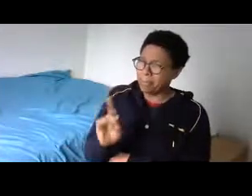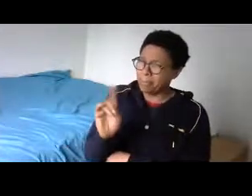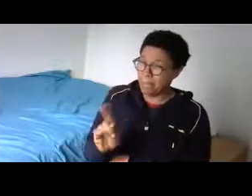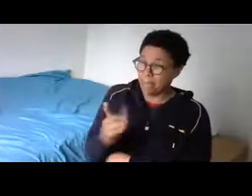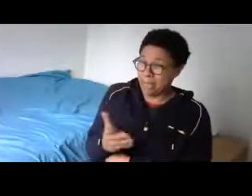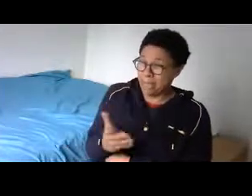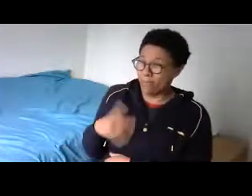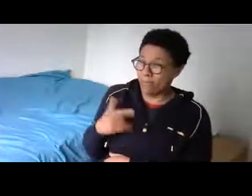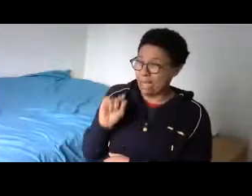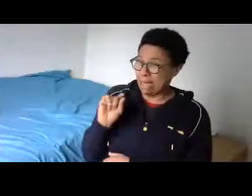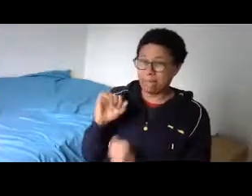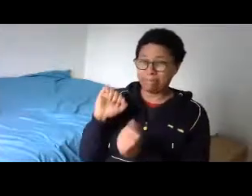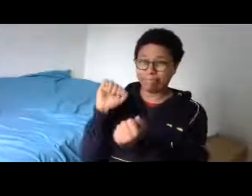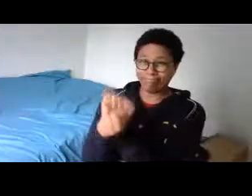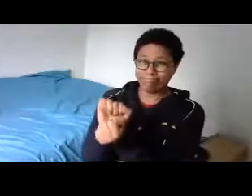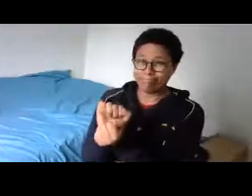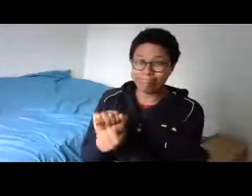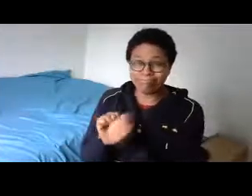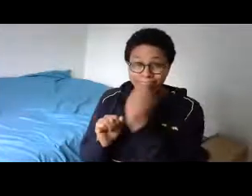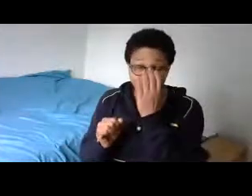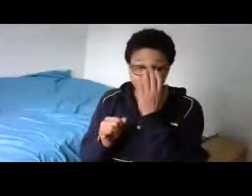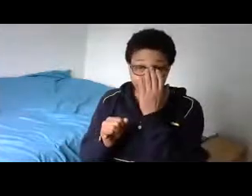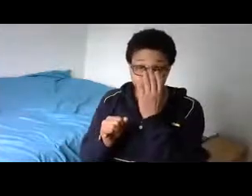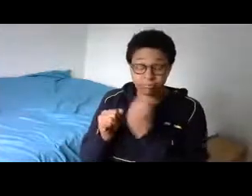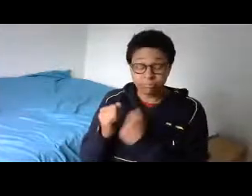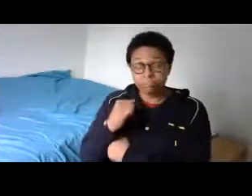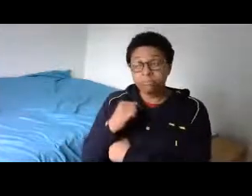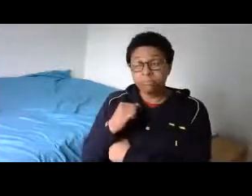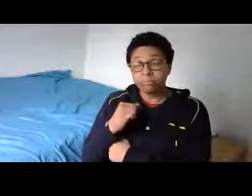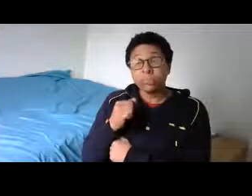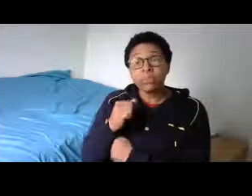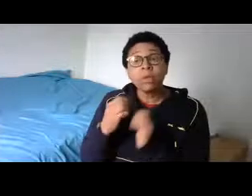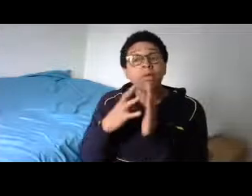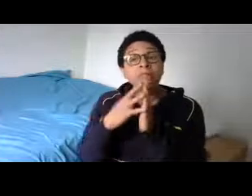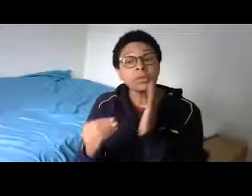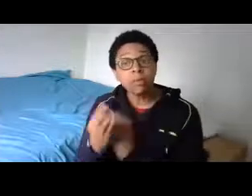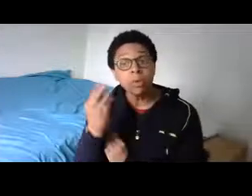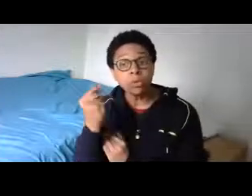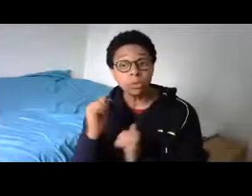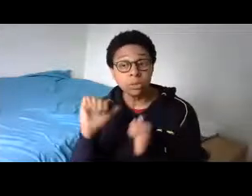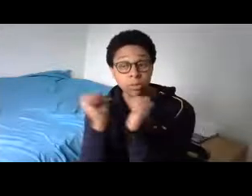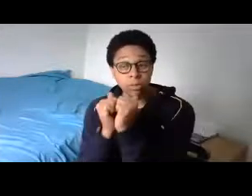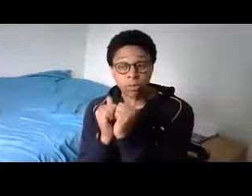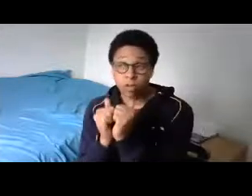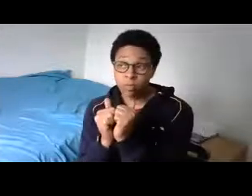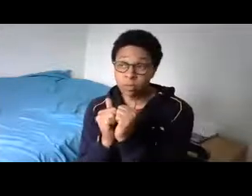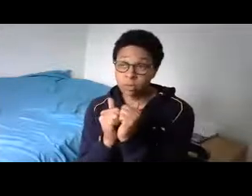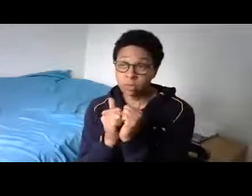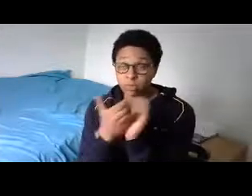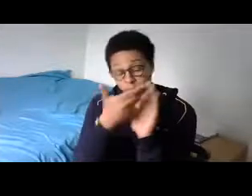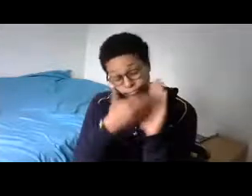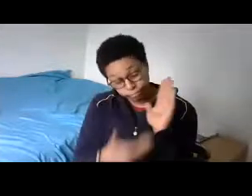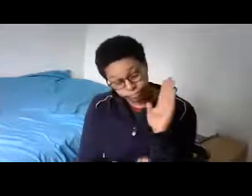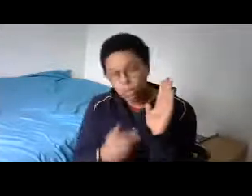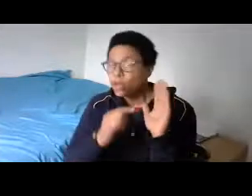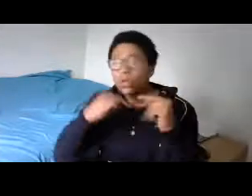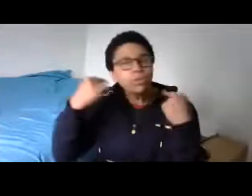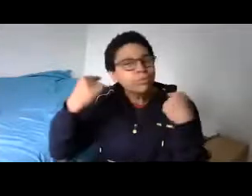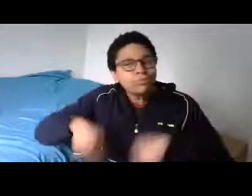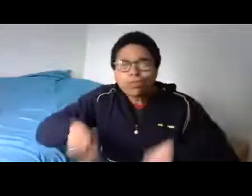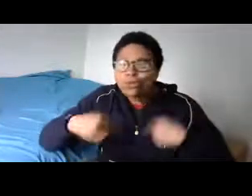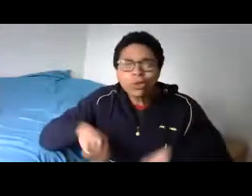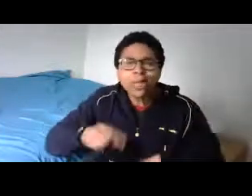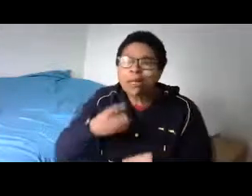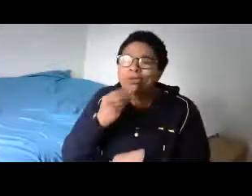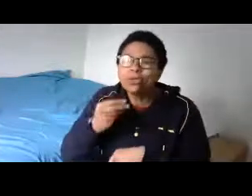I would say, if someone really, for example, some agreements could say you can't employ your relatives full stop, when the CARE